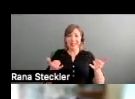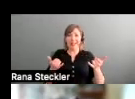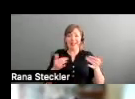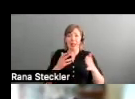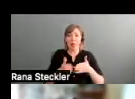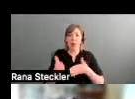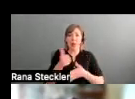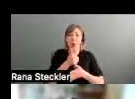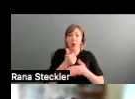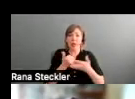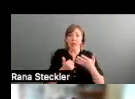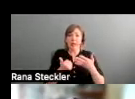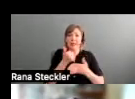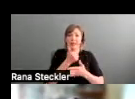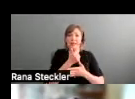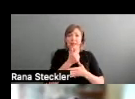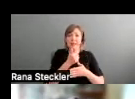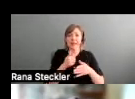priorities and